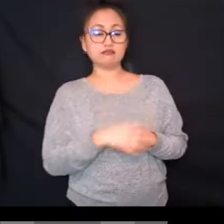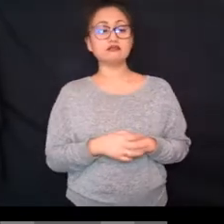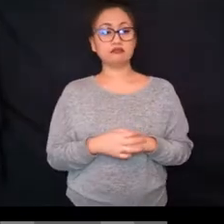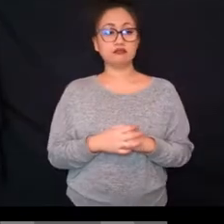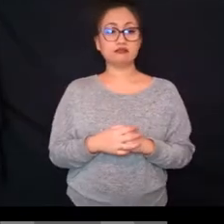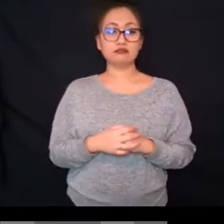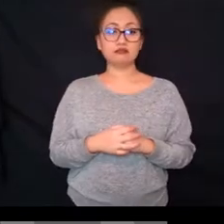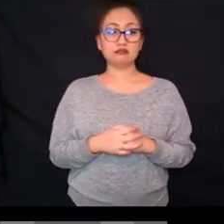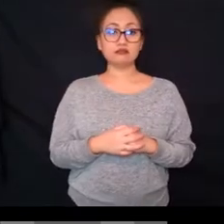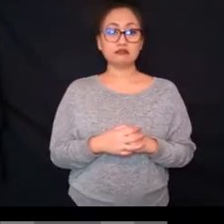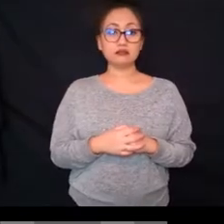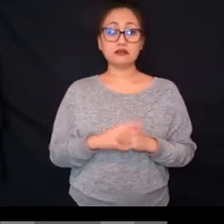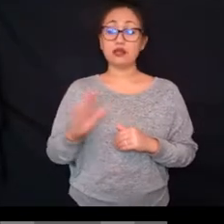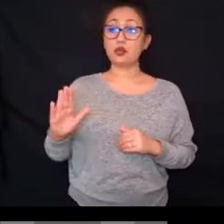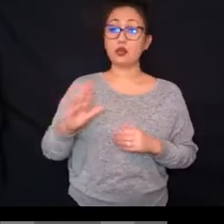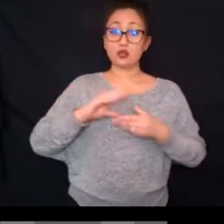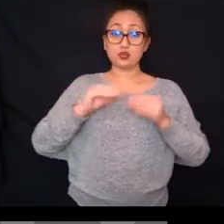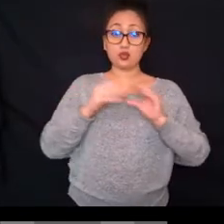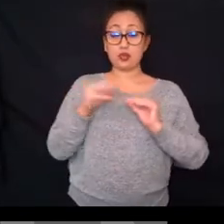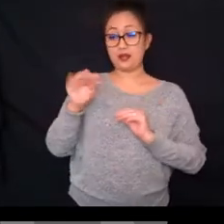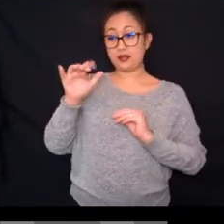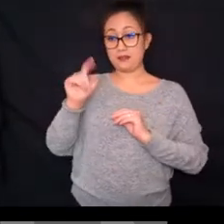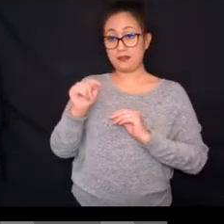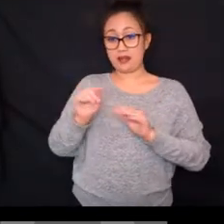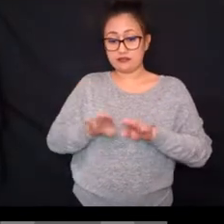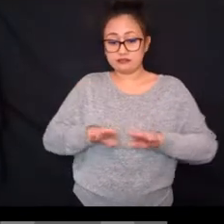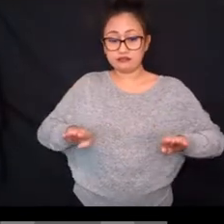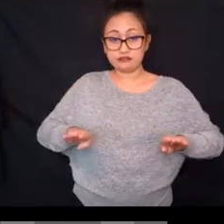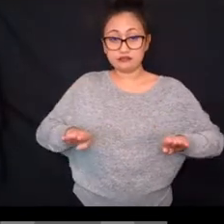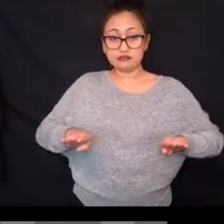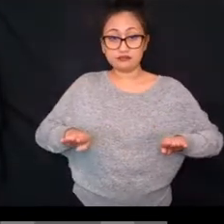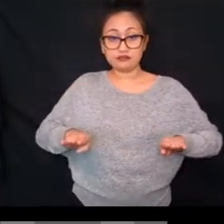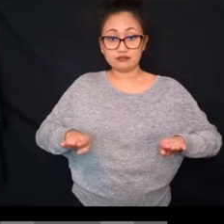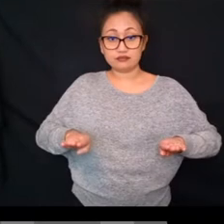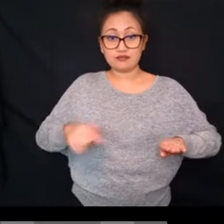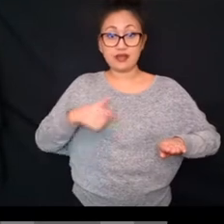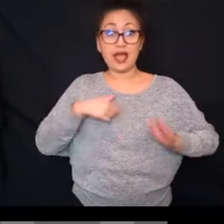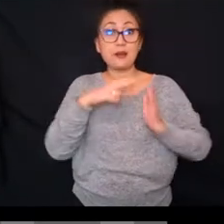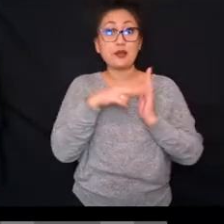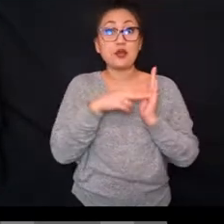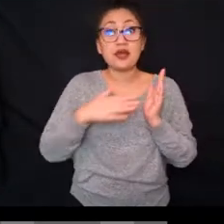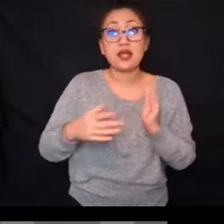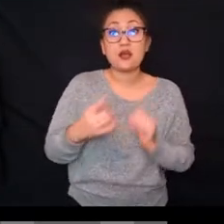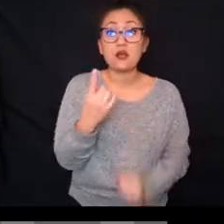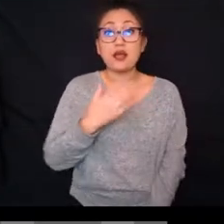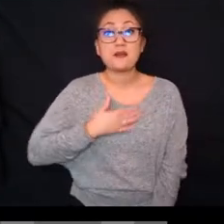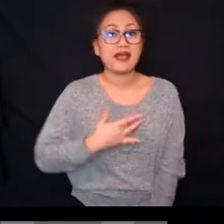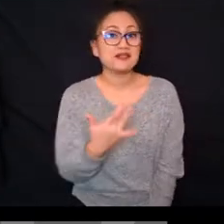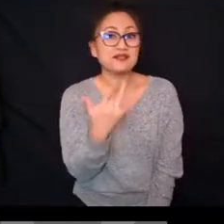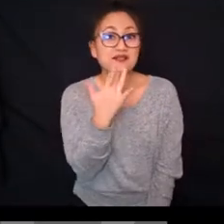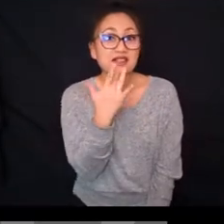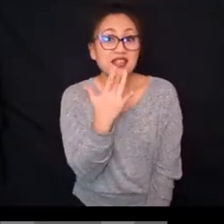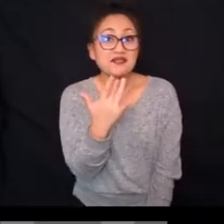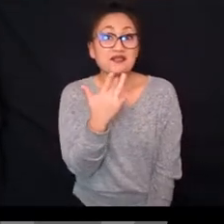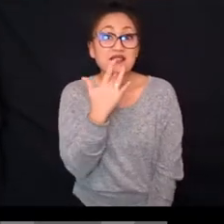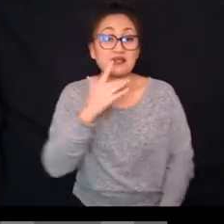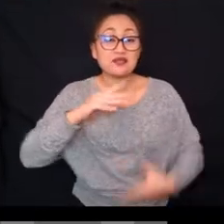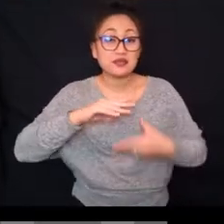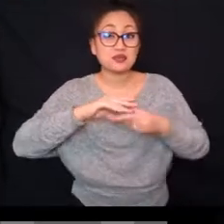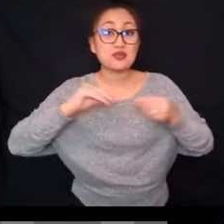And if you'll put your story mat on the floor, I'm going to read one of my favorite